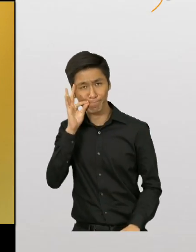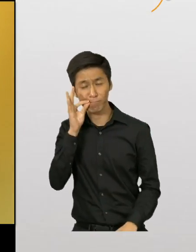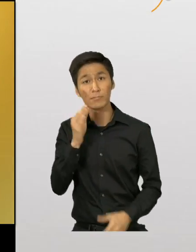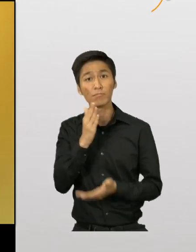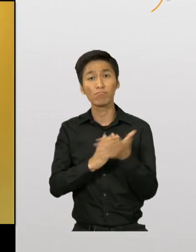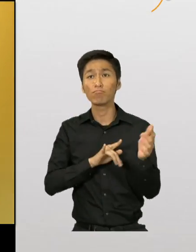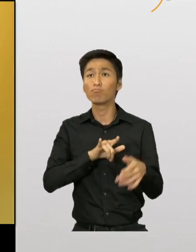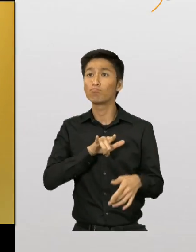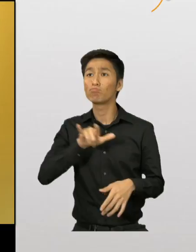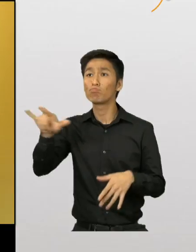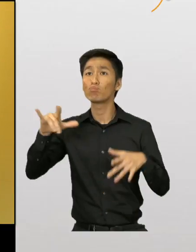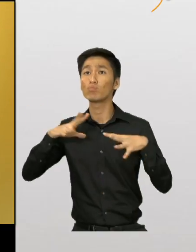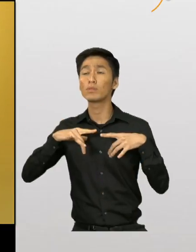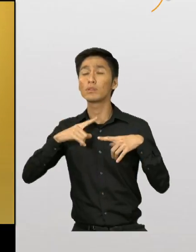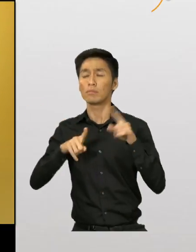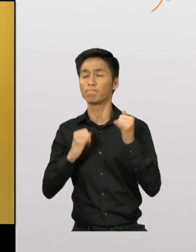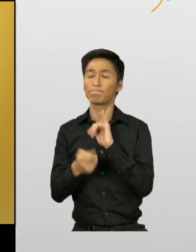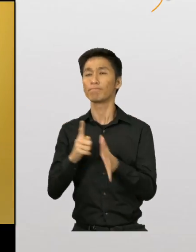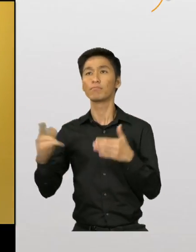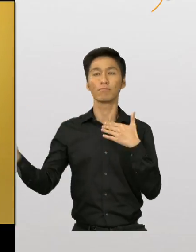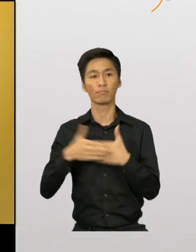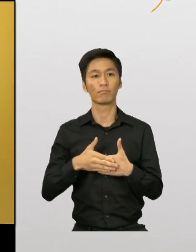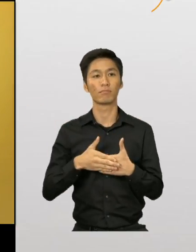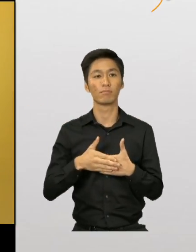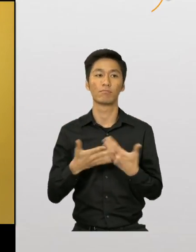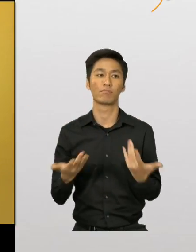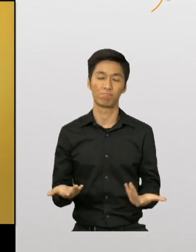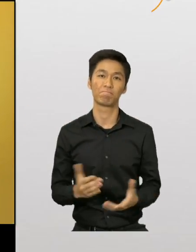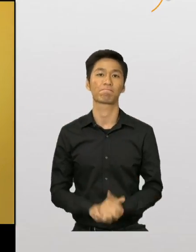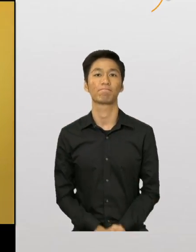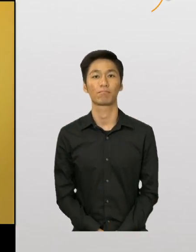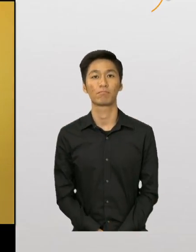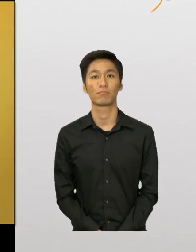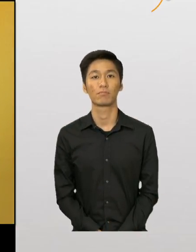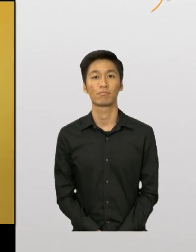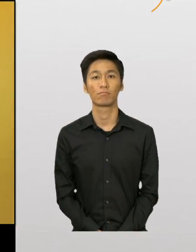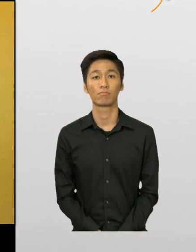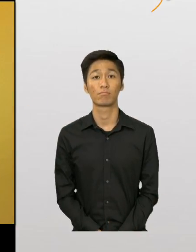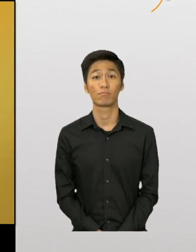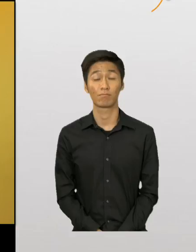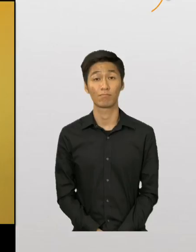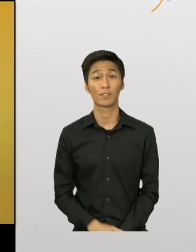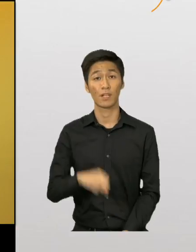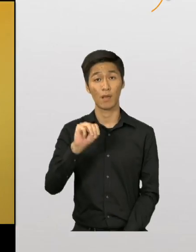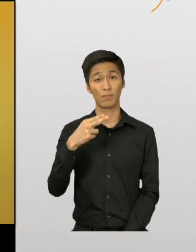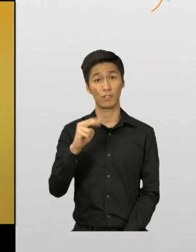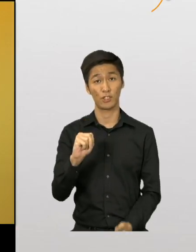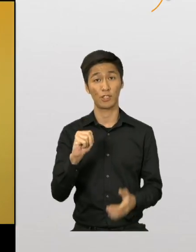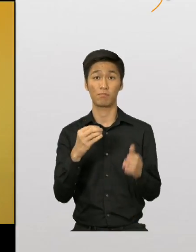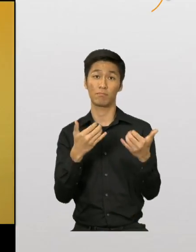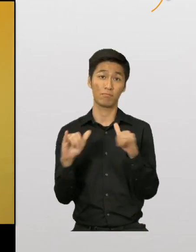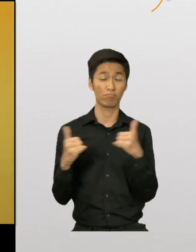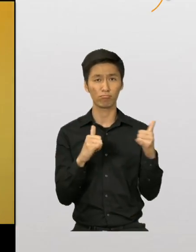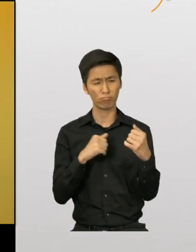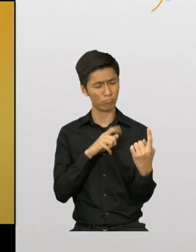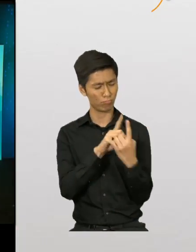plans and cut short family vacations at the last minute. At the home team party, I chatted with a Gurkha contingent